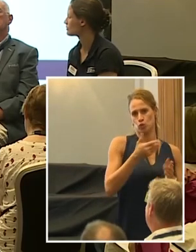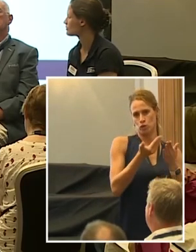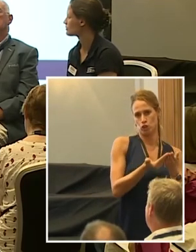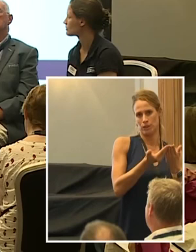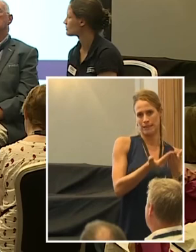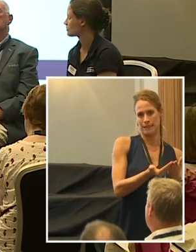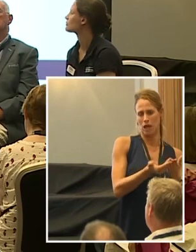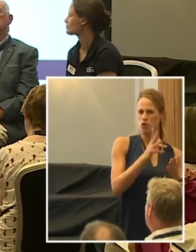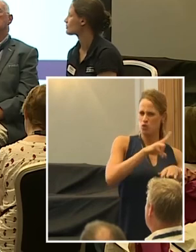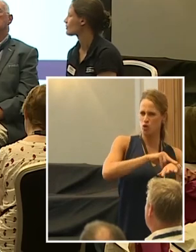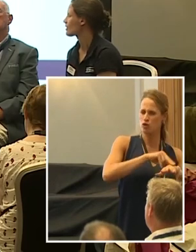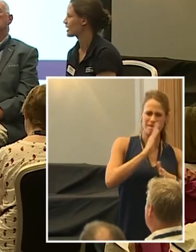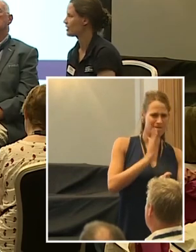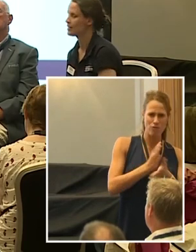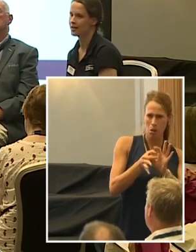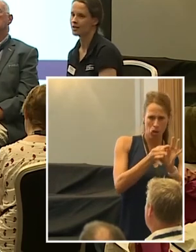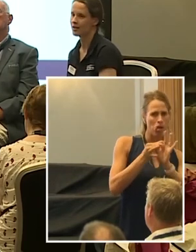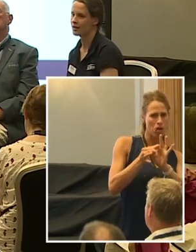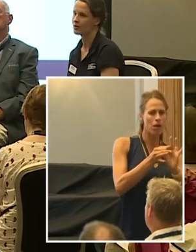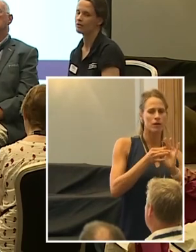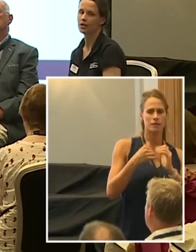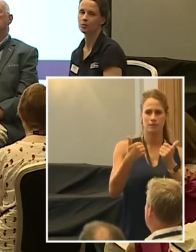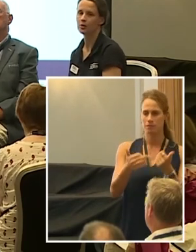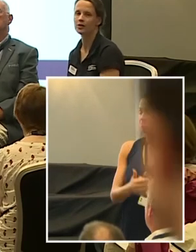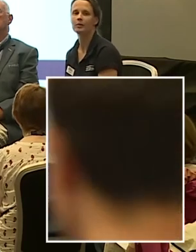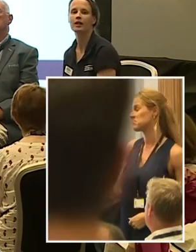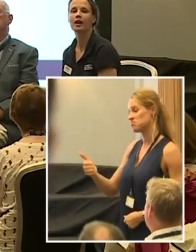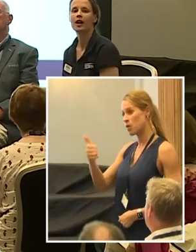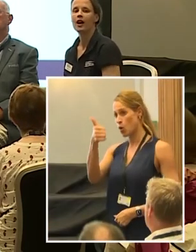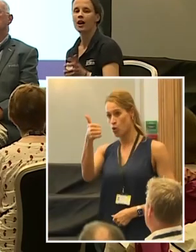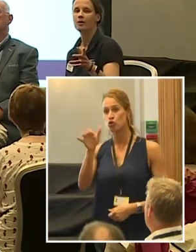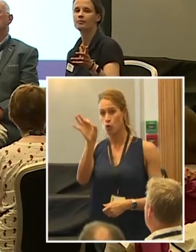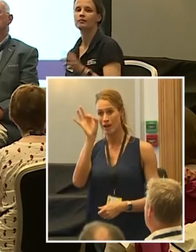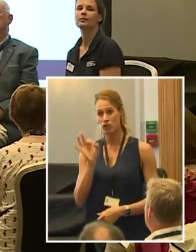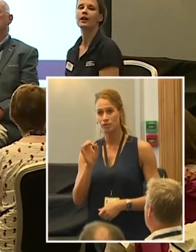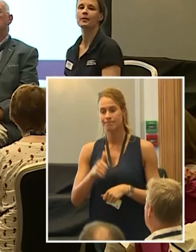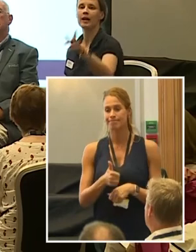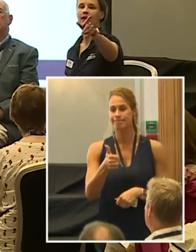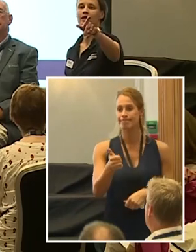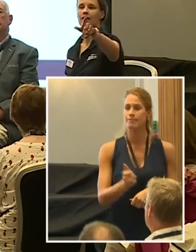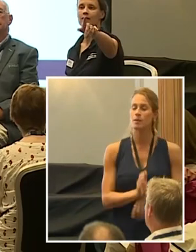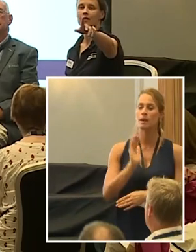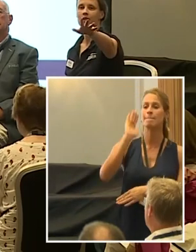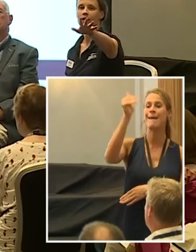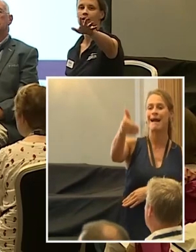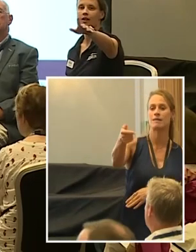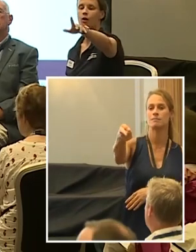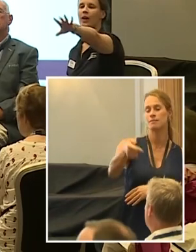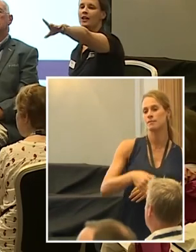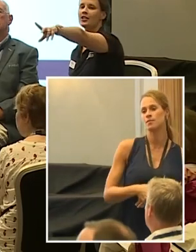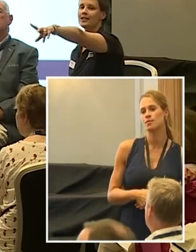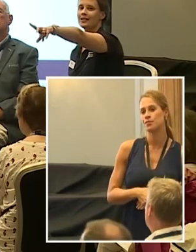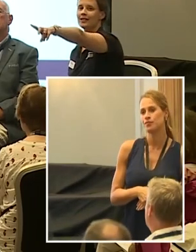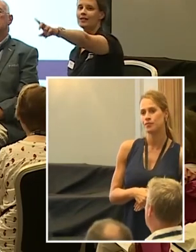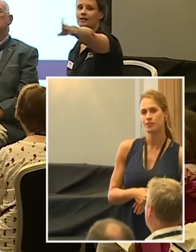very joined up. Thank you, Liz. I think that's a really good point to make. At the back there. Oh,